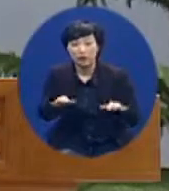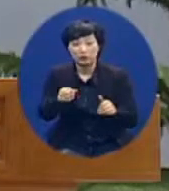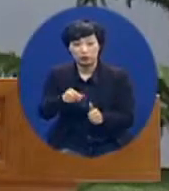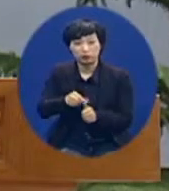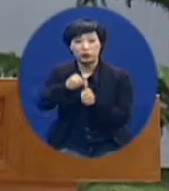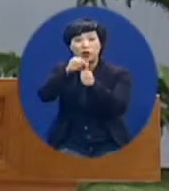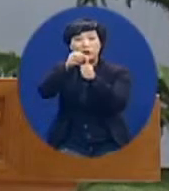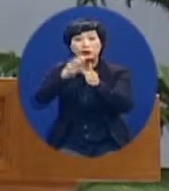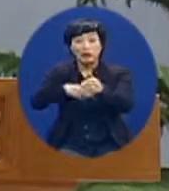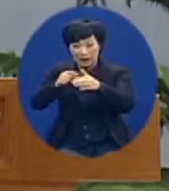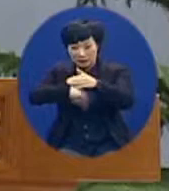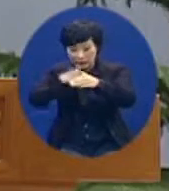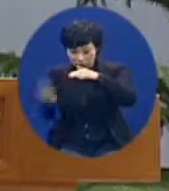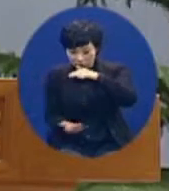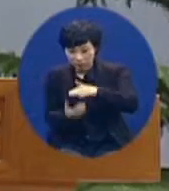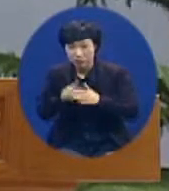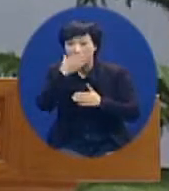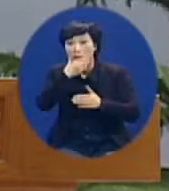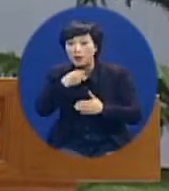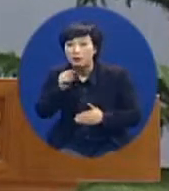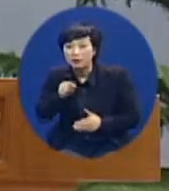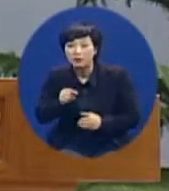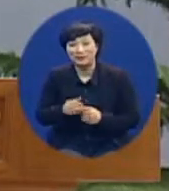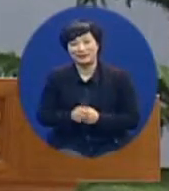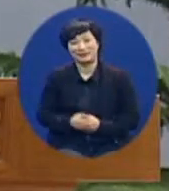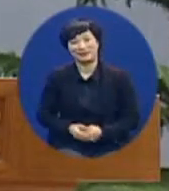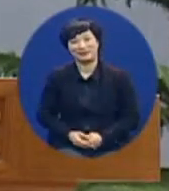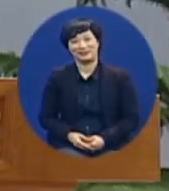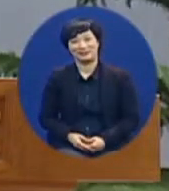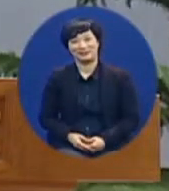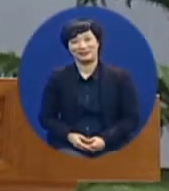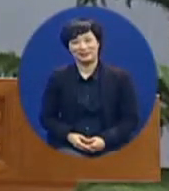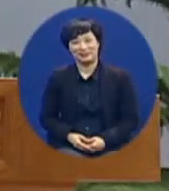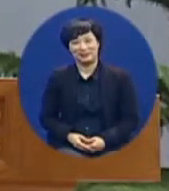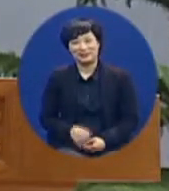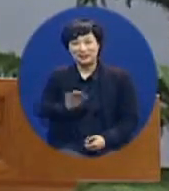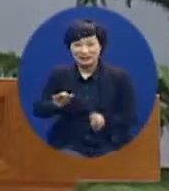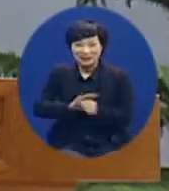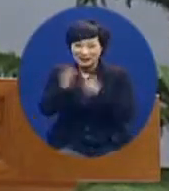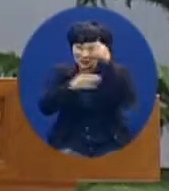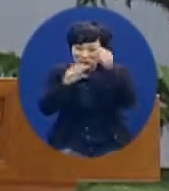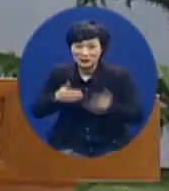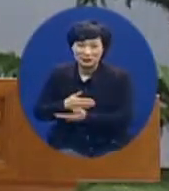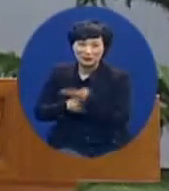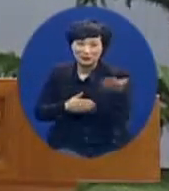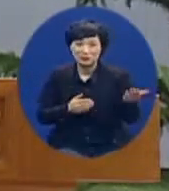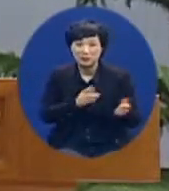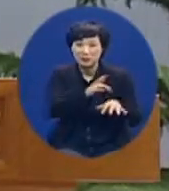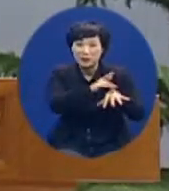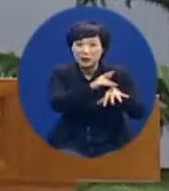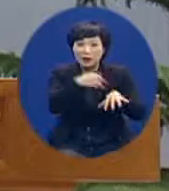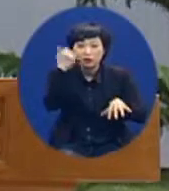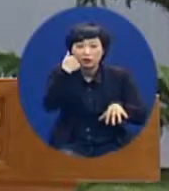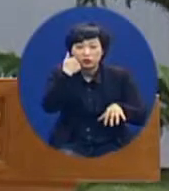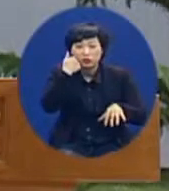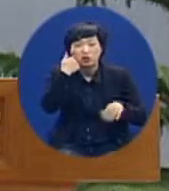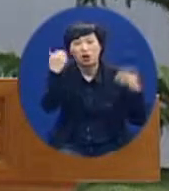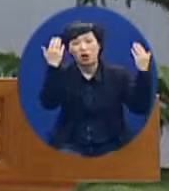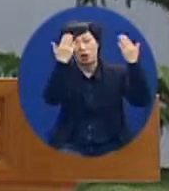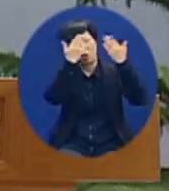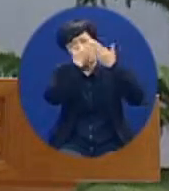of Jesus' birth as salvation. Dear brothers and sisters, the devil